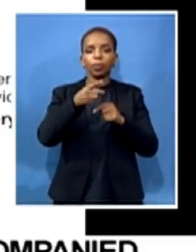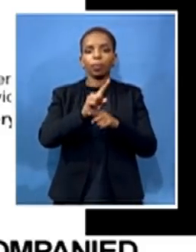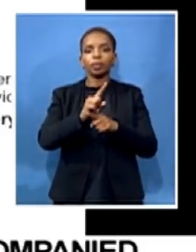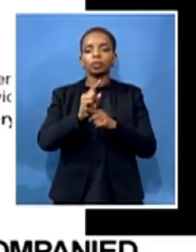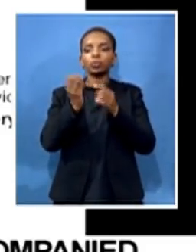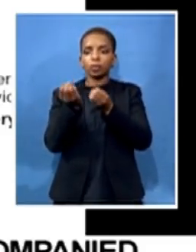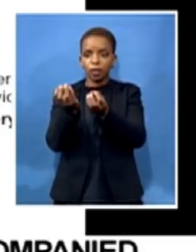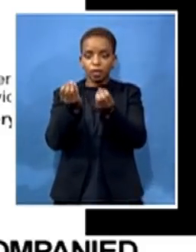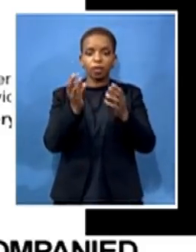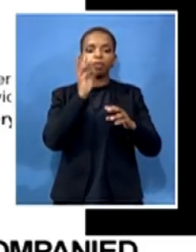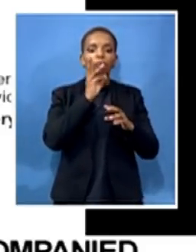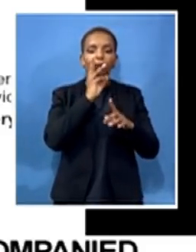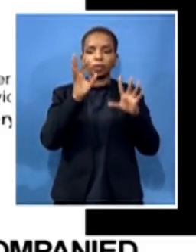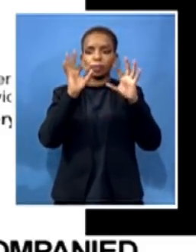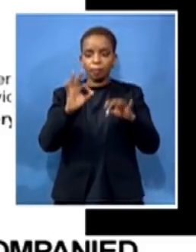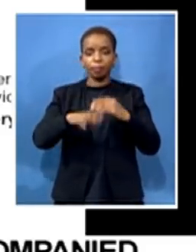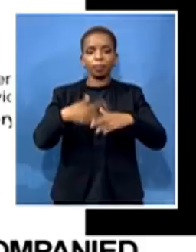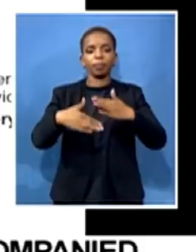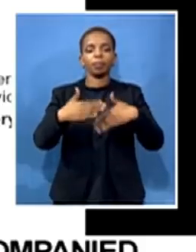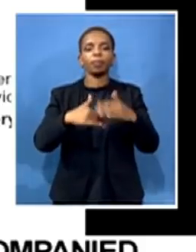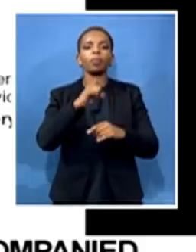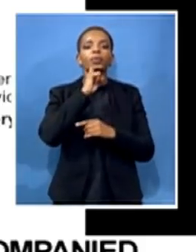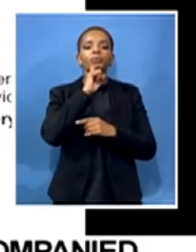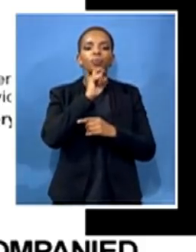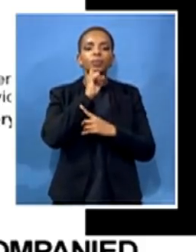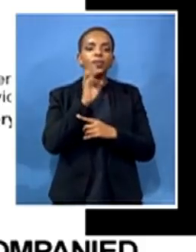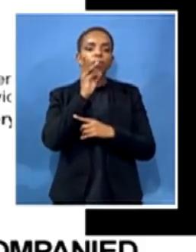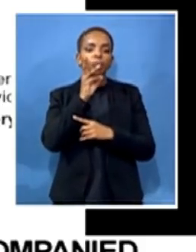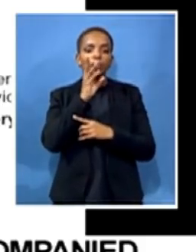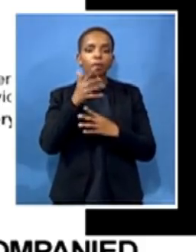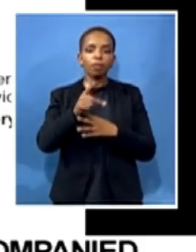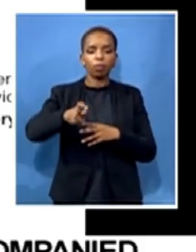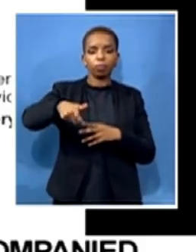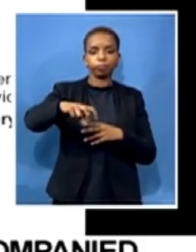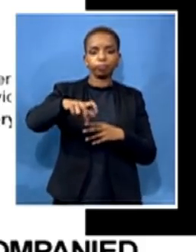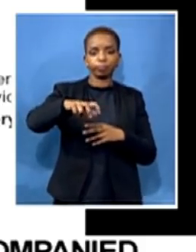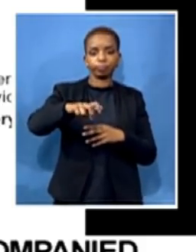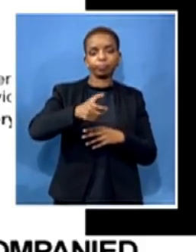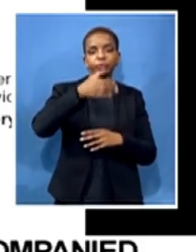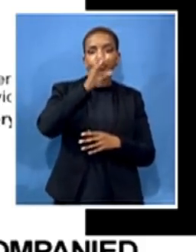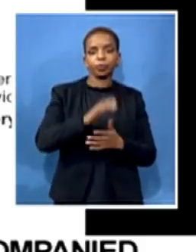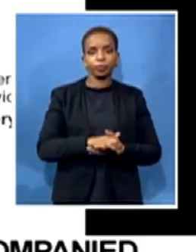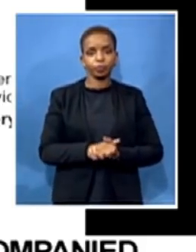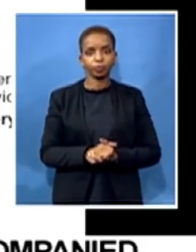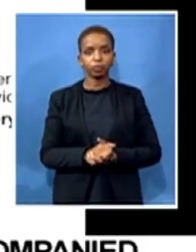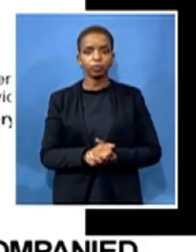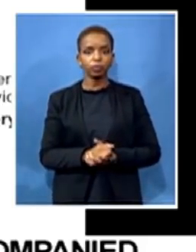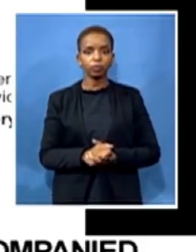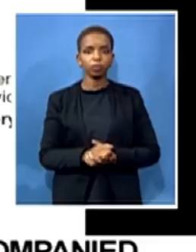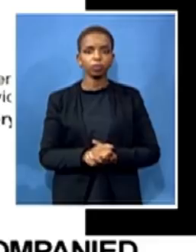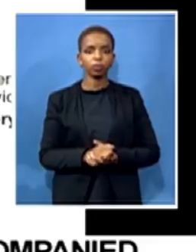as drilling and equipping boreholes and fixing water and